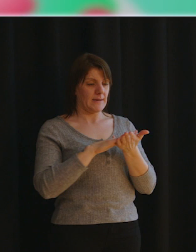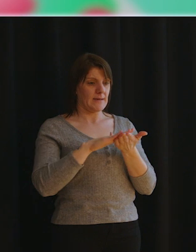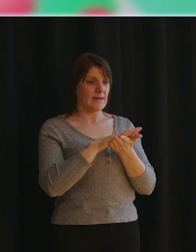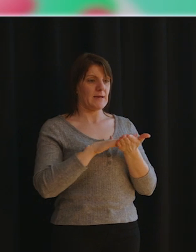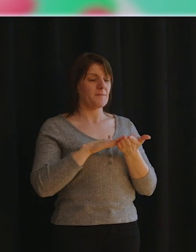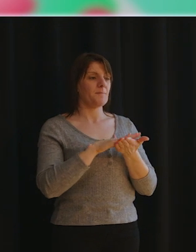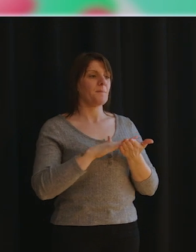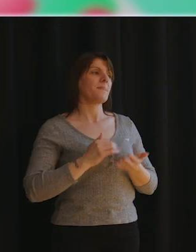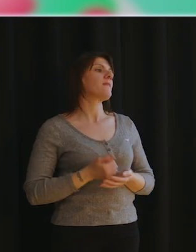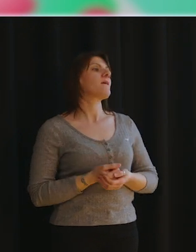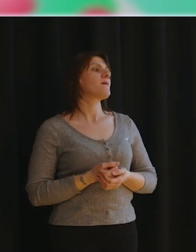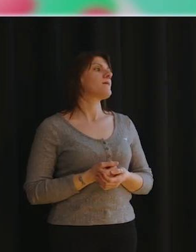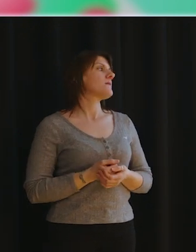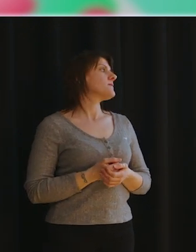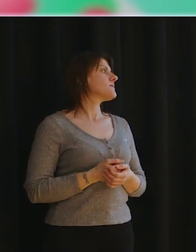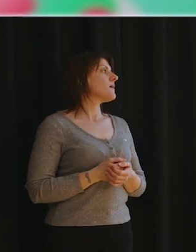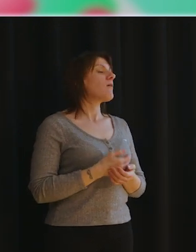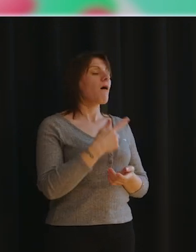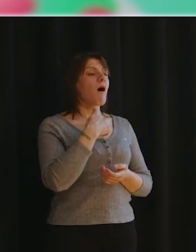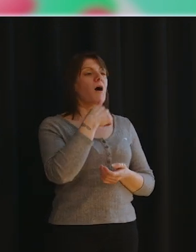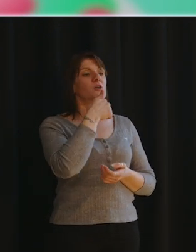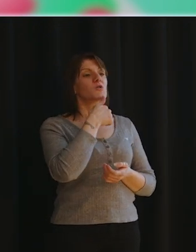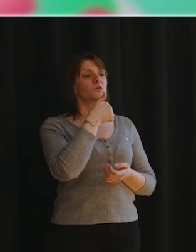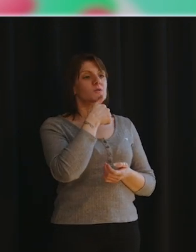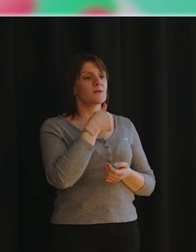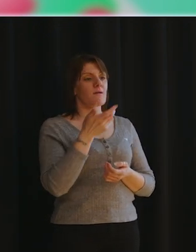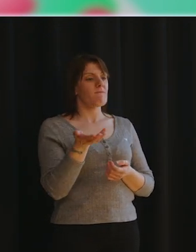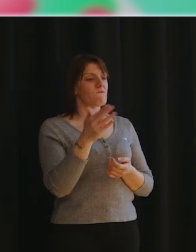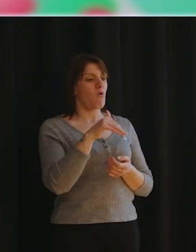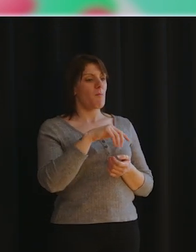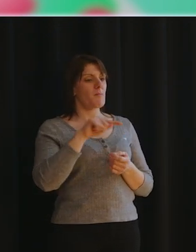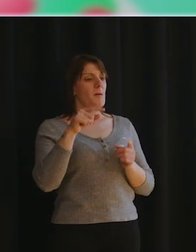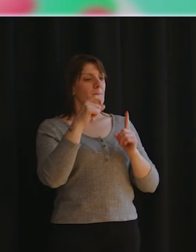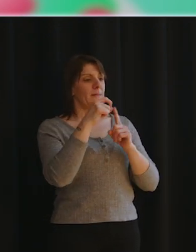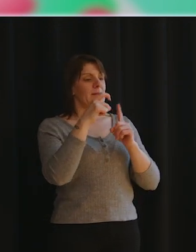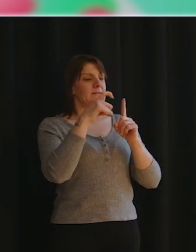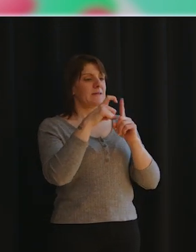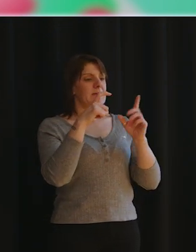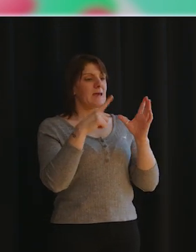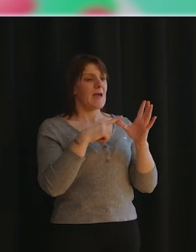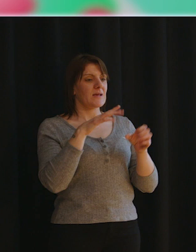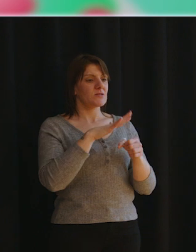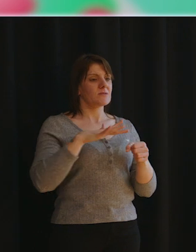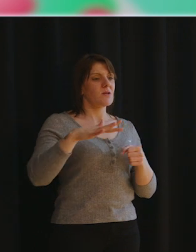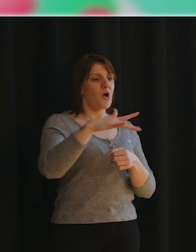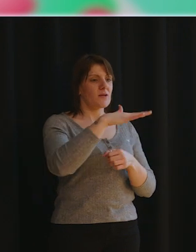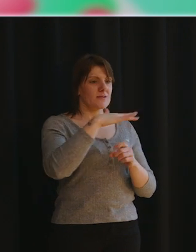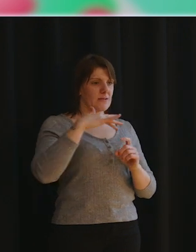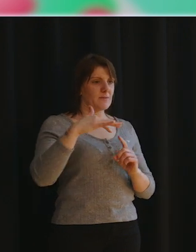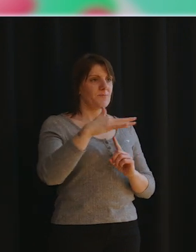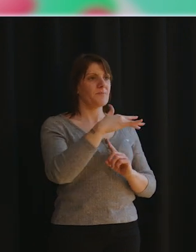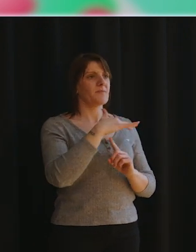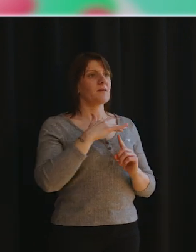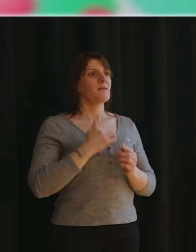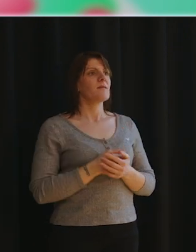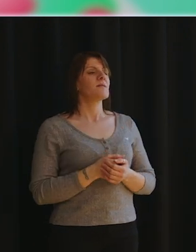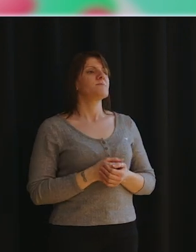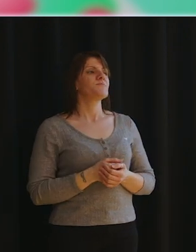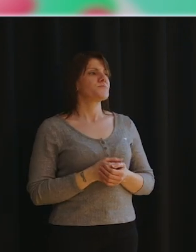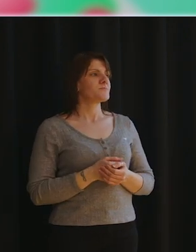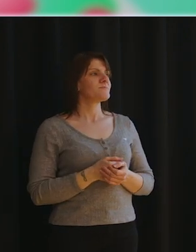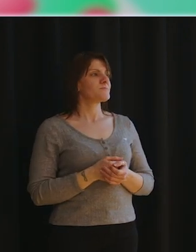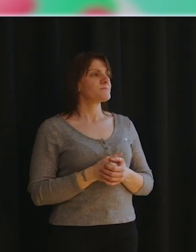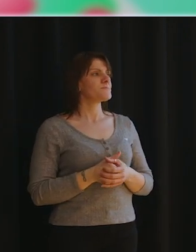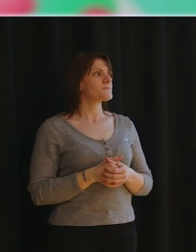use, and it's from the PDA Society. If anybody's familiar with that, please raise your hand if you want to. If you're not,